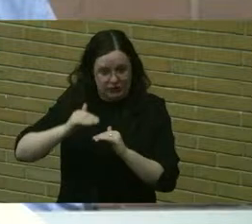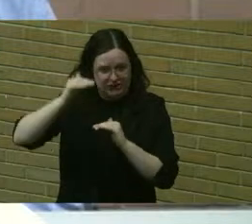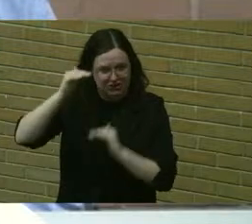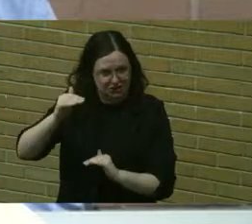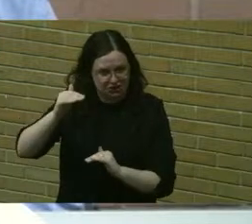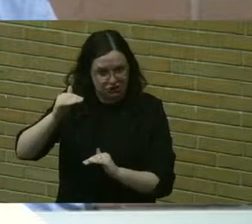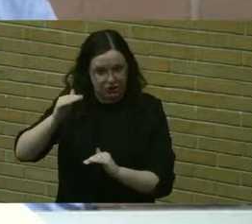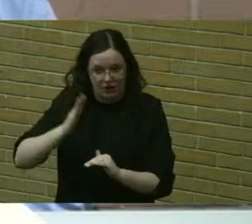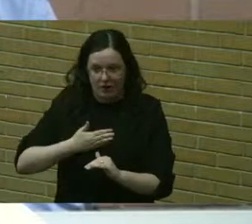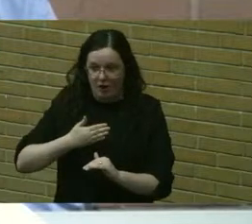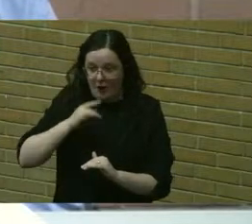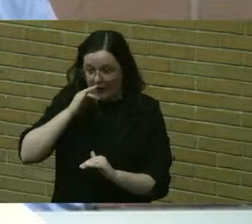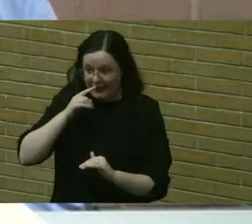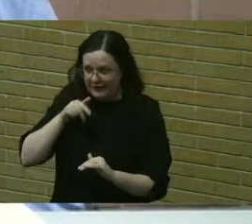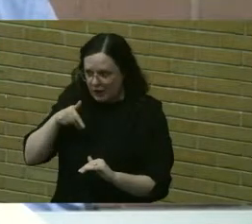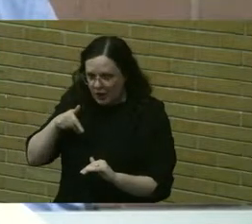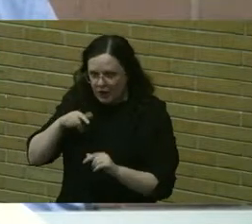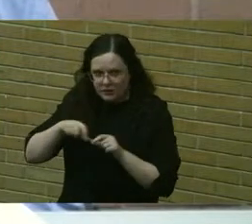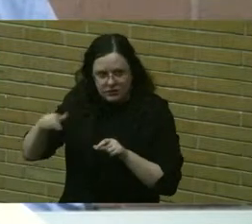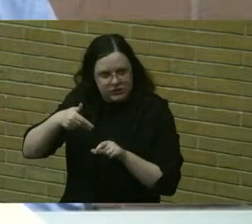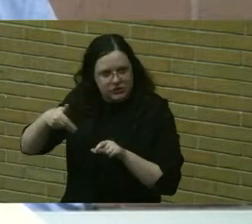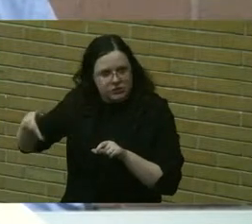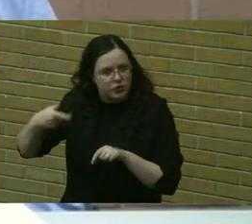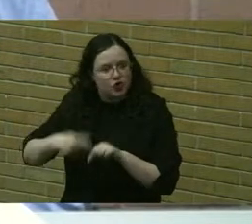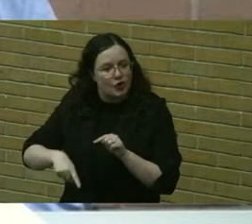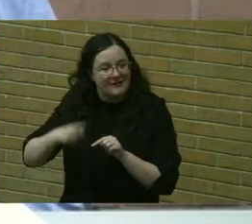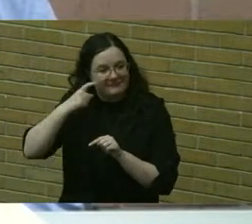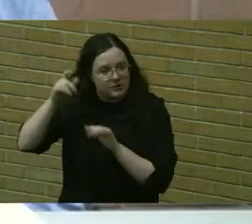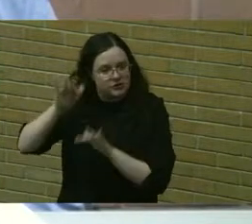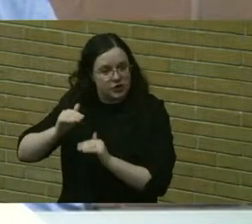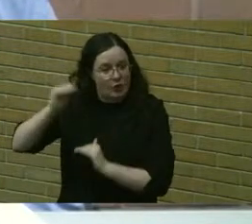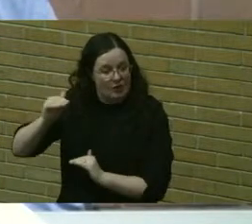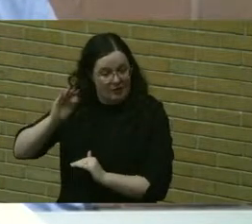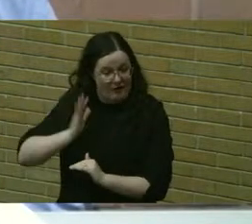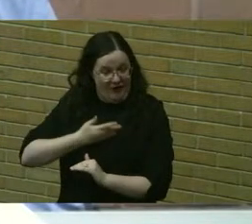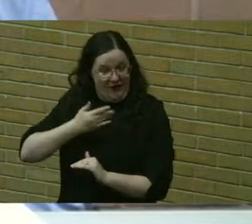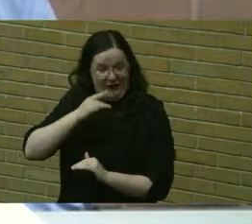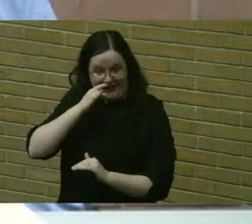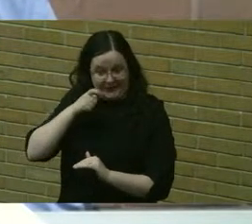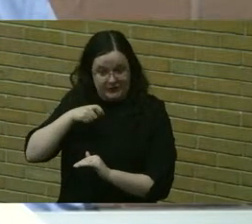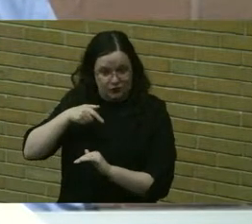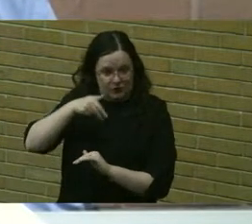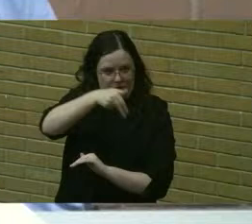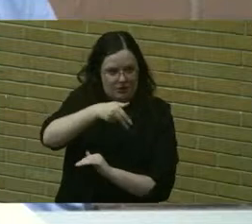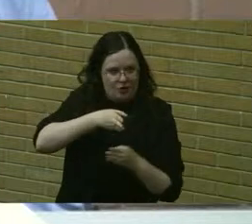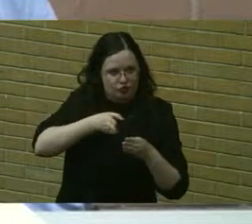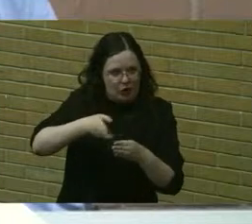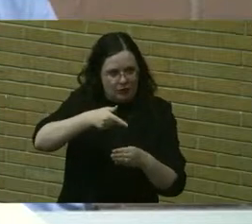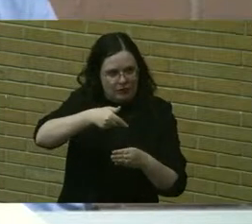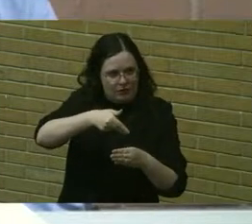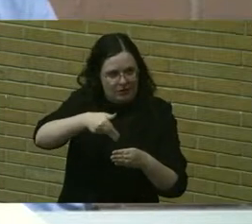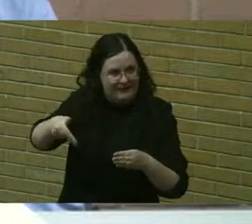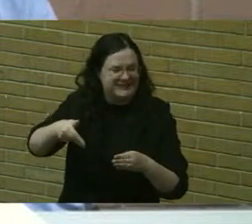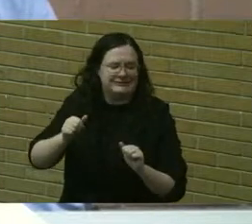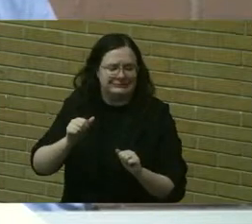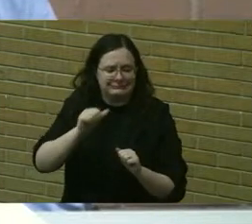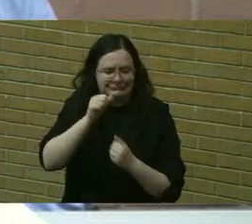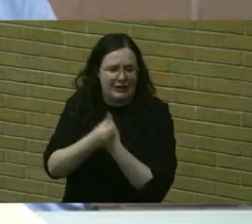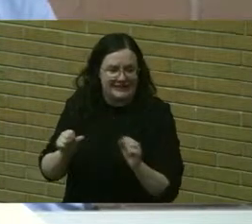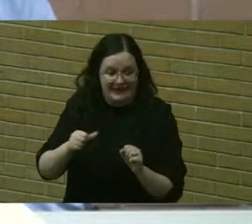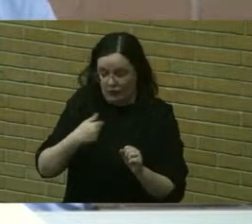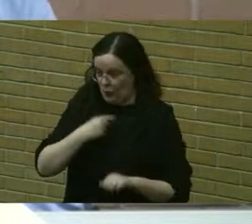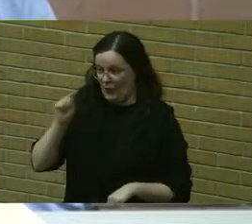in the street with cars, buses, and plows. It was unsafe. We requested the town plow the sidewalks. The town